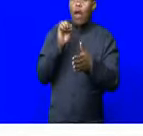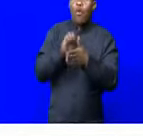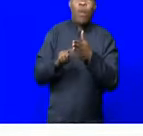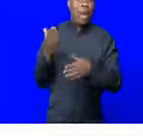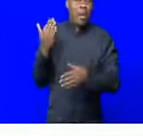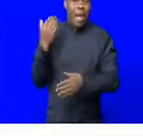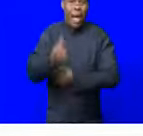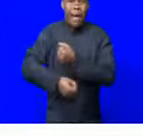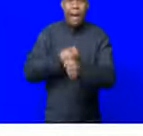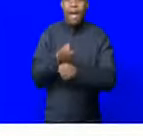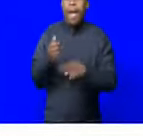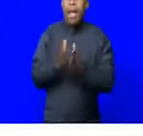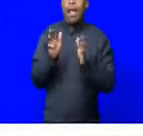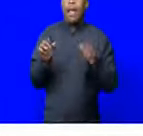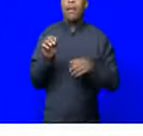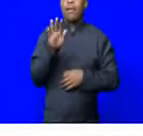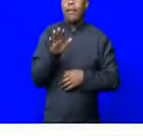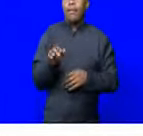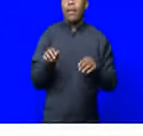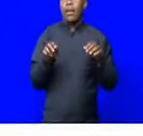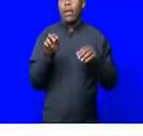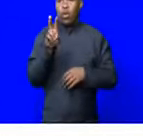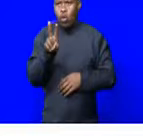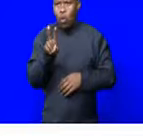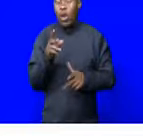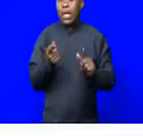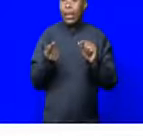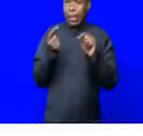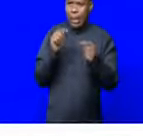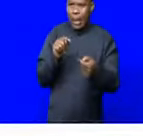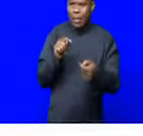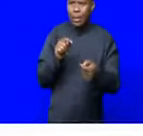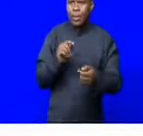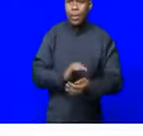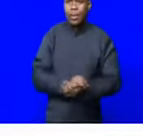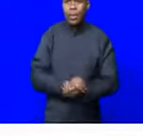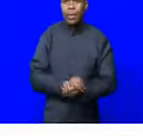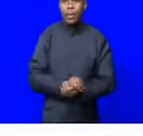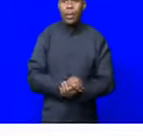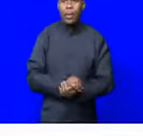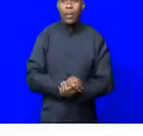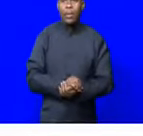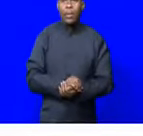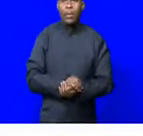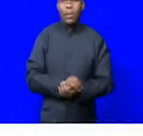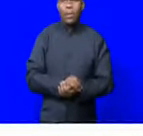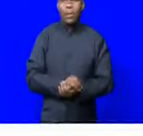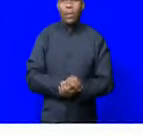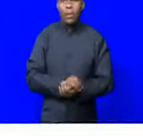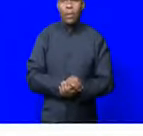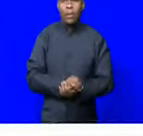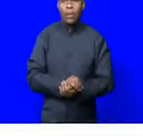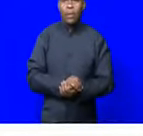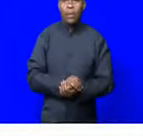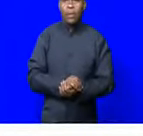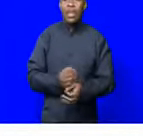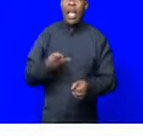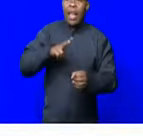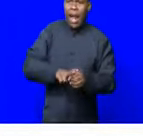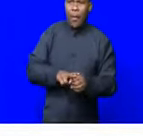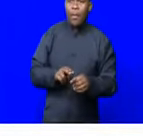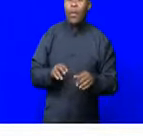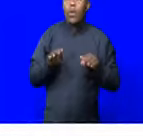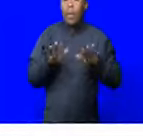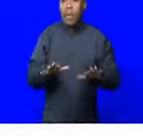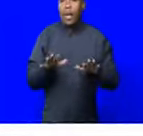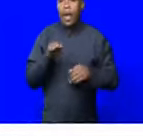1952. And it's perhaps immodest of me to say this, but I'd like to claim that the UK has at times been